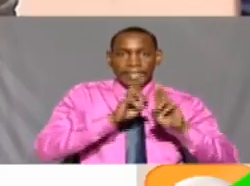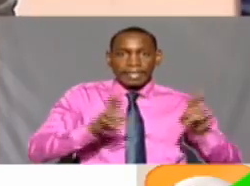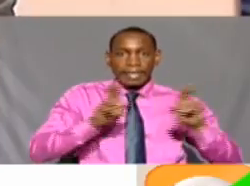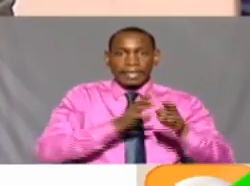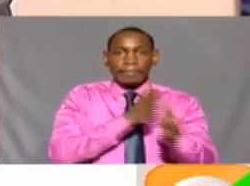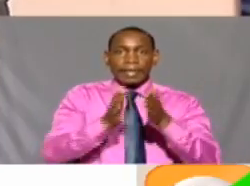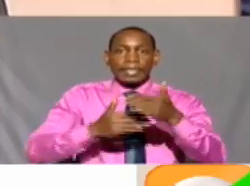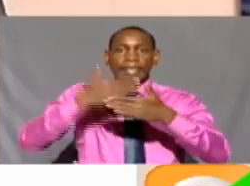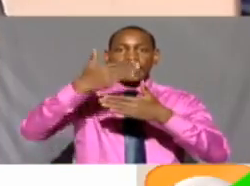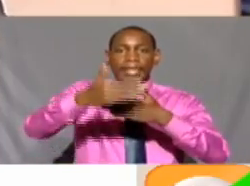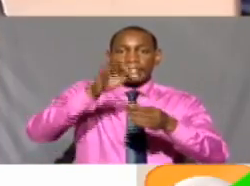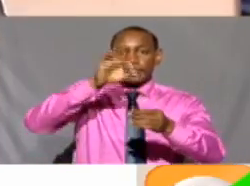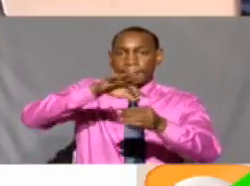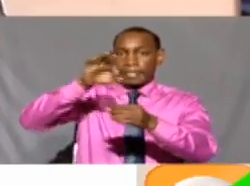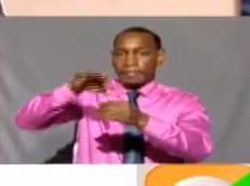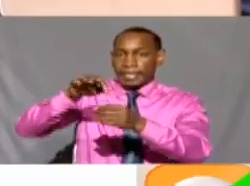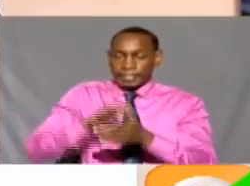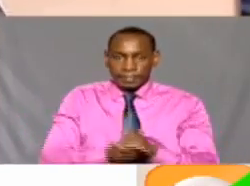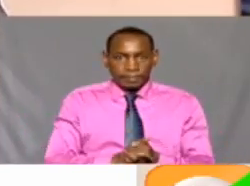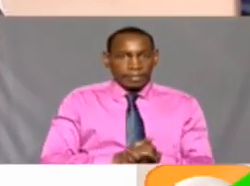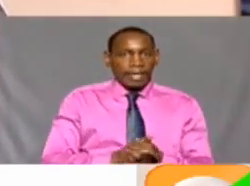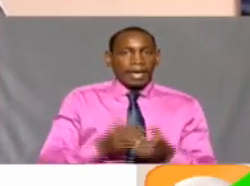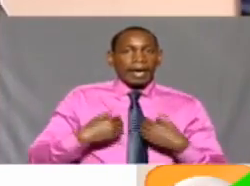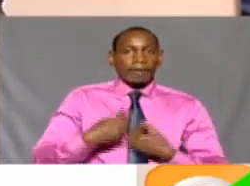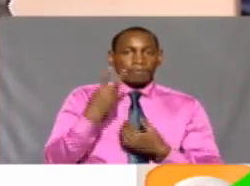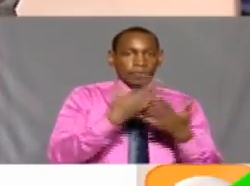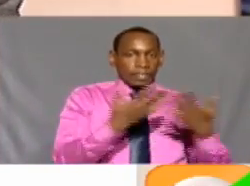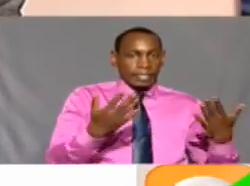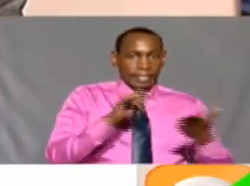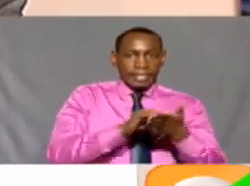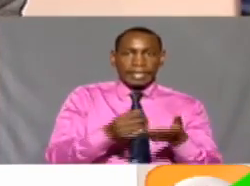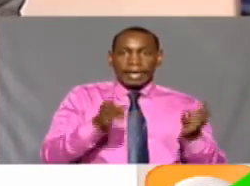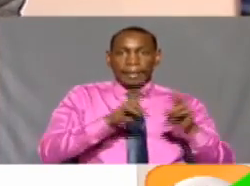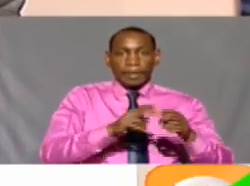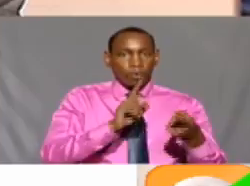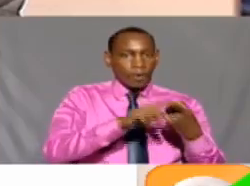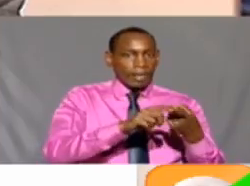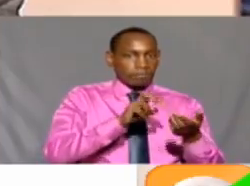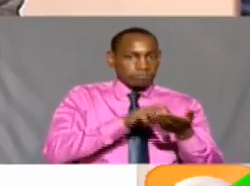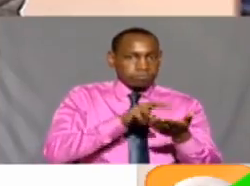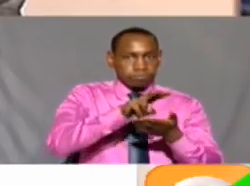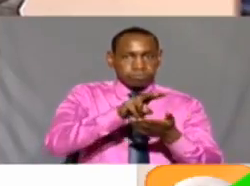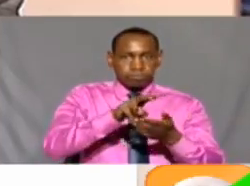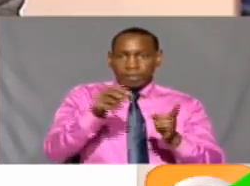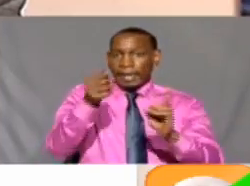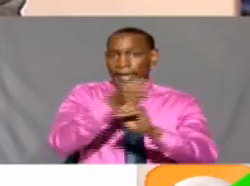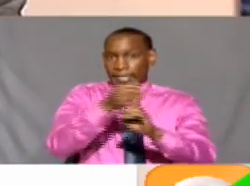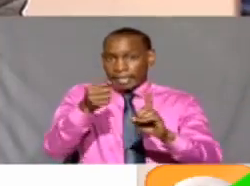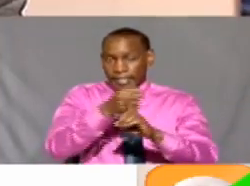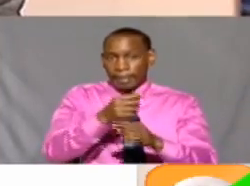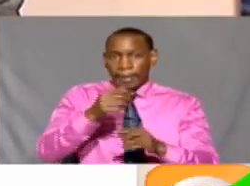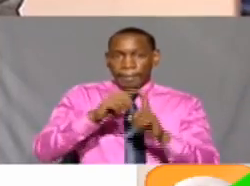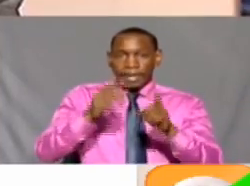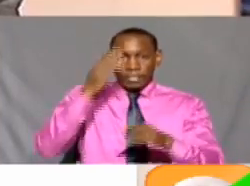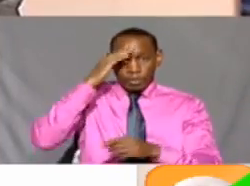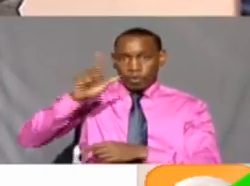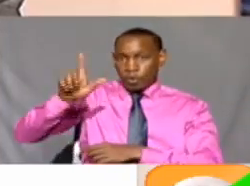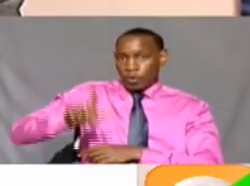next season. And there are two things that have happened. Of course, we have the locust invasion, although we know that in the lower